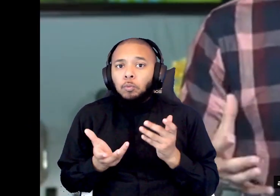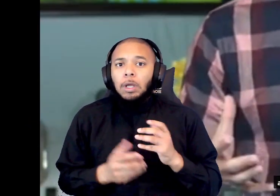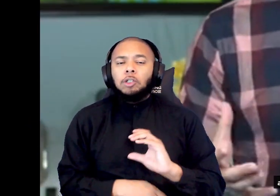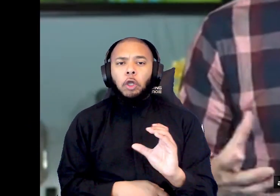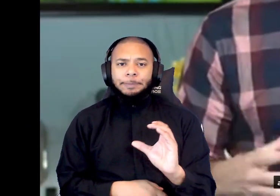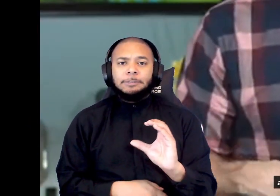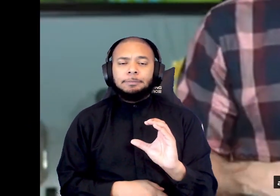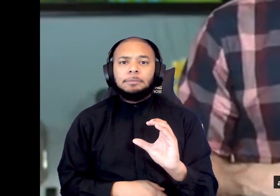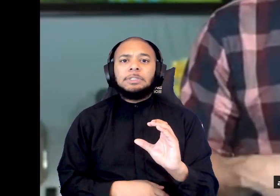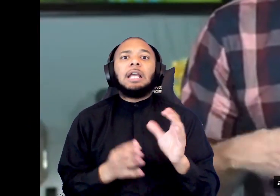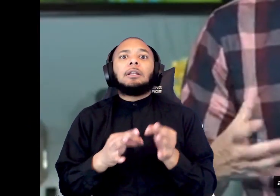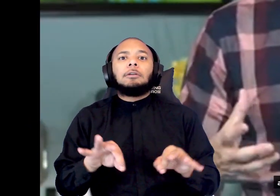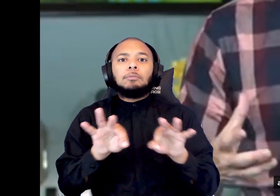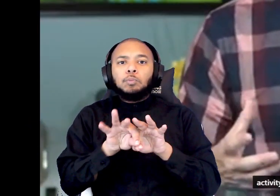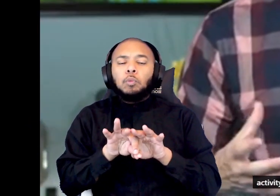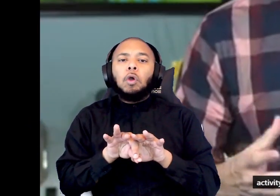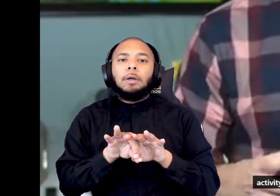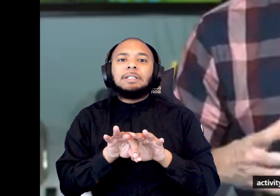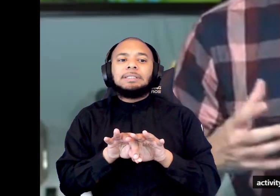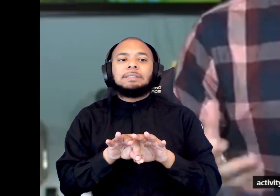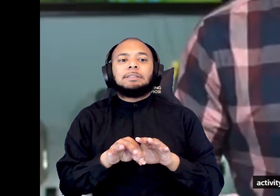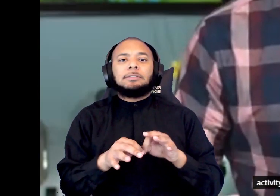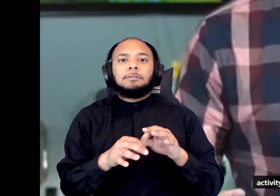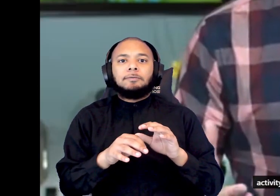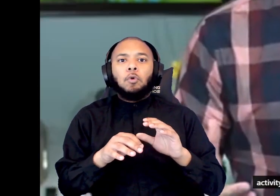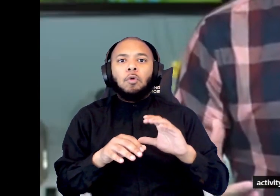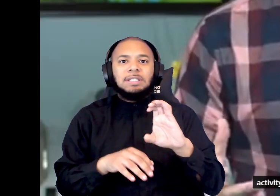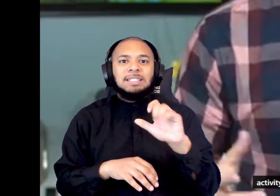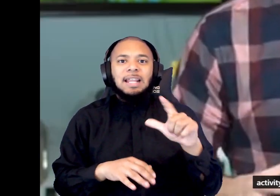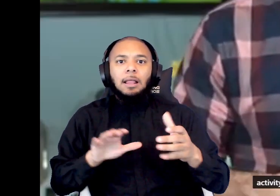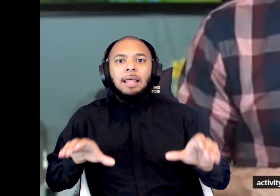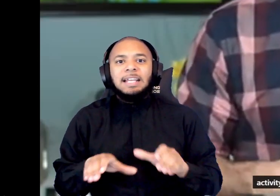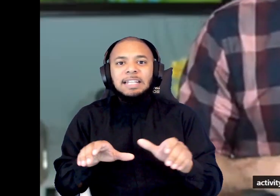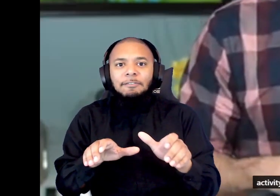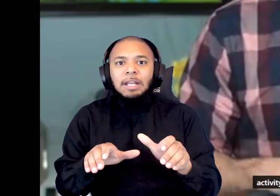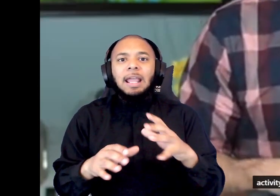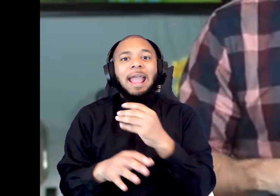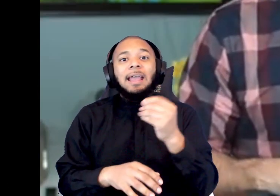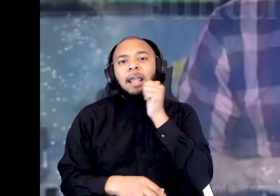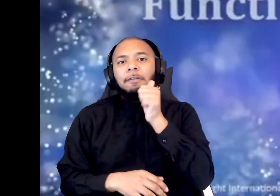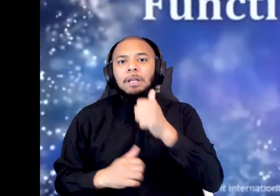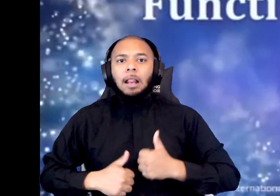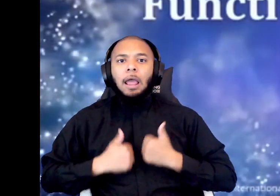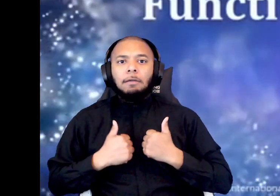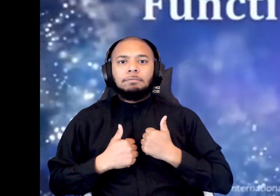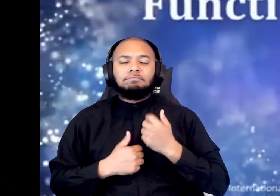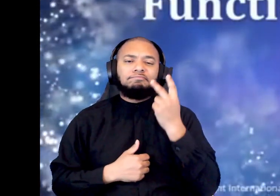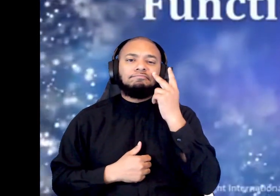really important role in the cellular activity and day-to-day life. I'll see you next time.